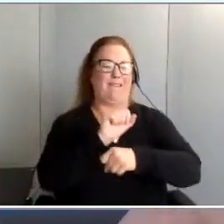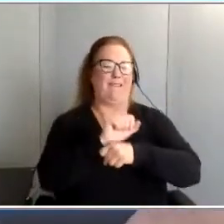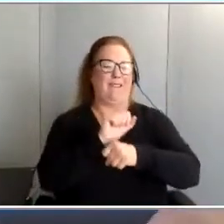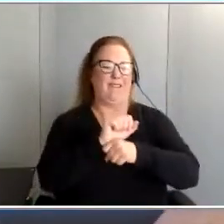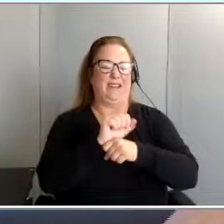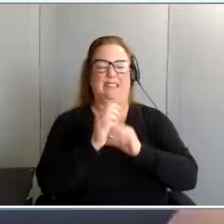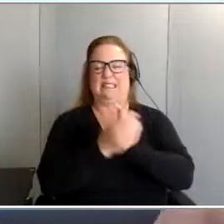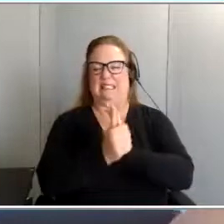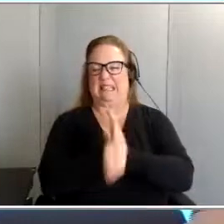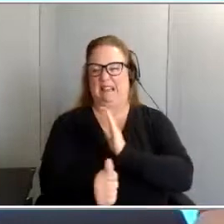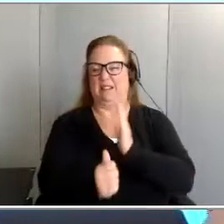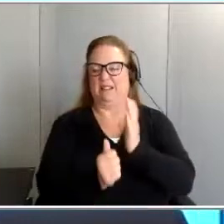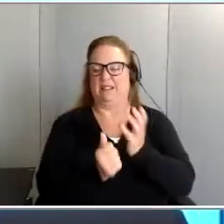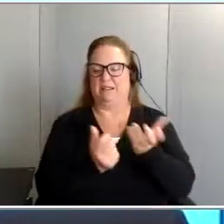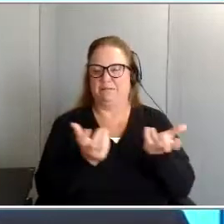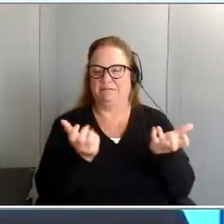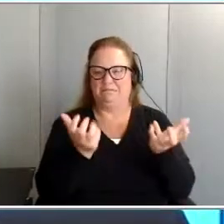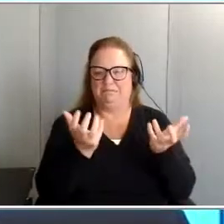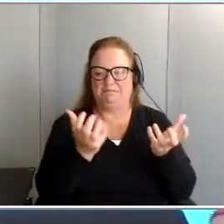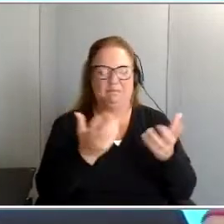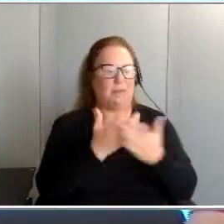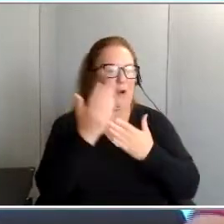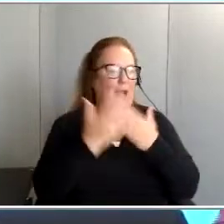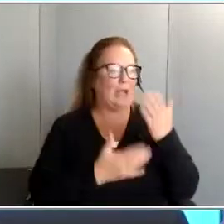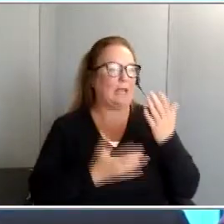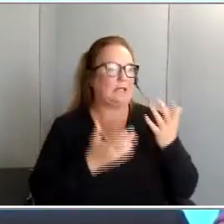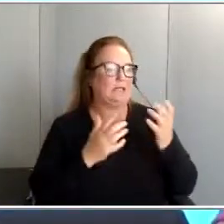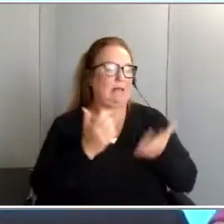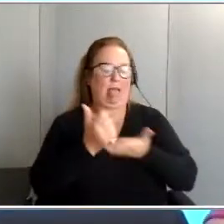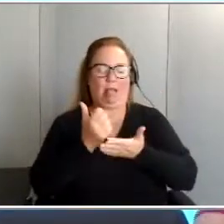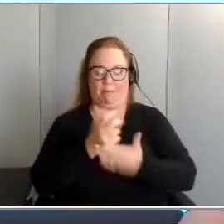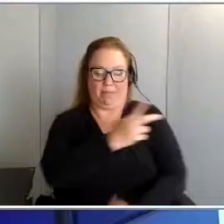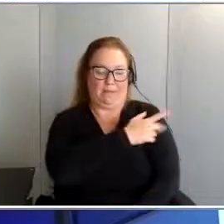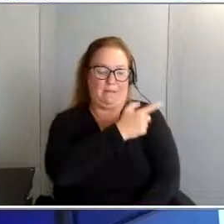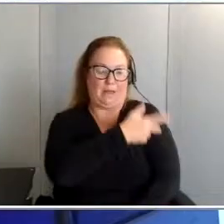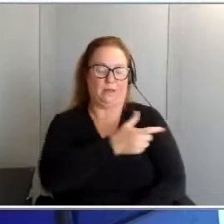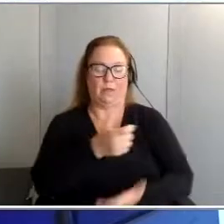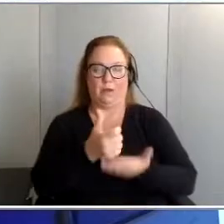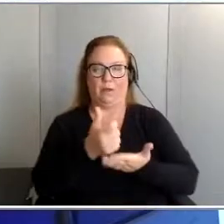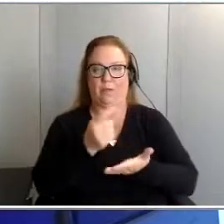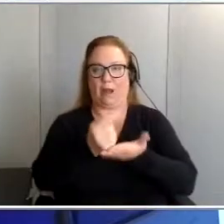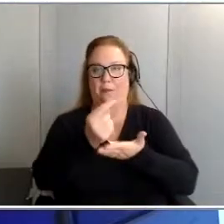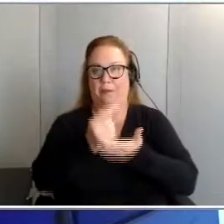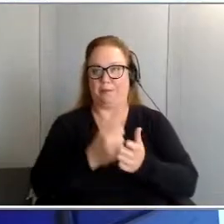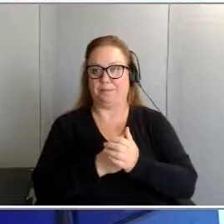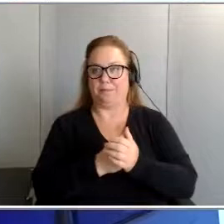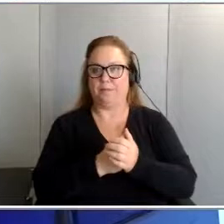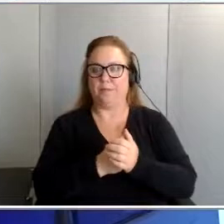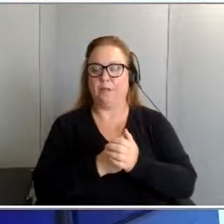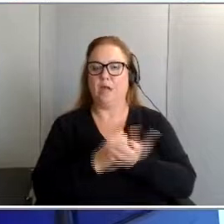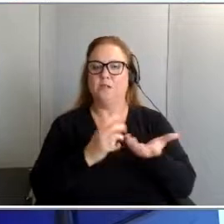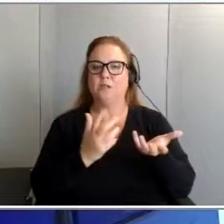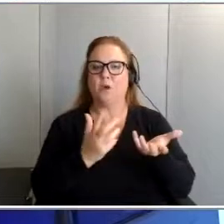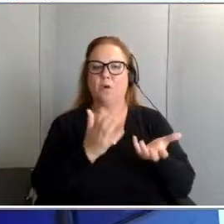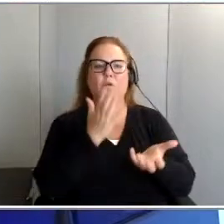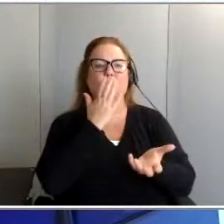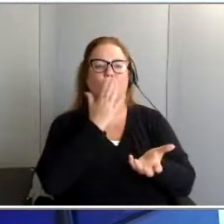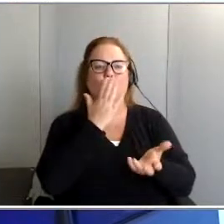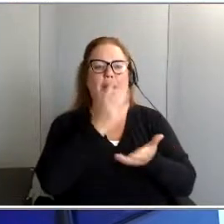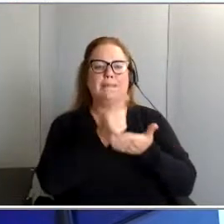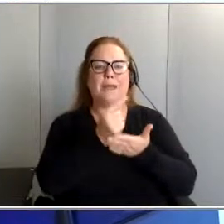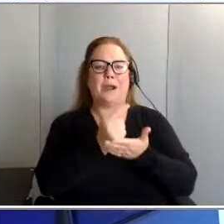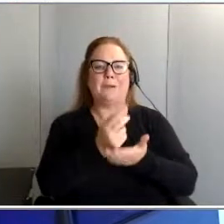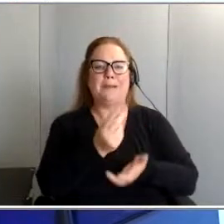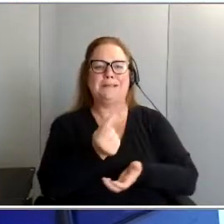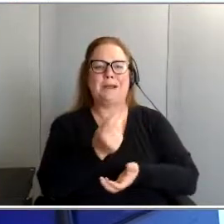to help that patient proceed in their therapy. So what makes a good therapy dog? Why is this big guy right here